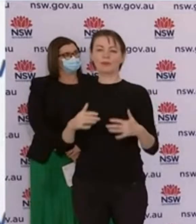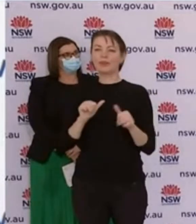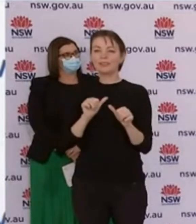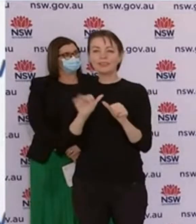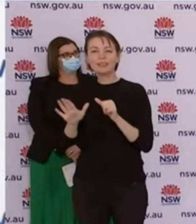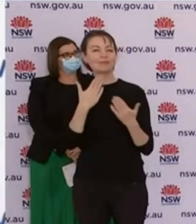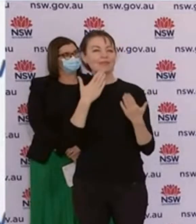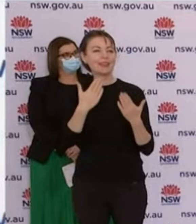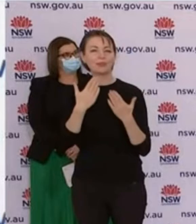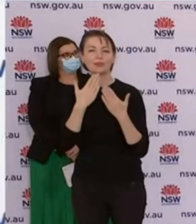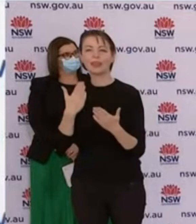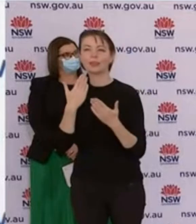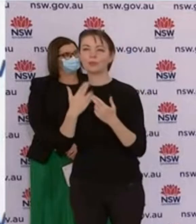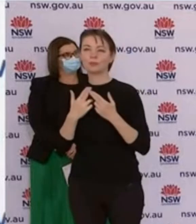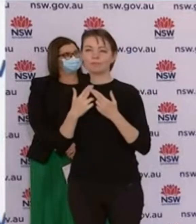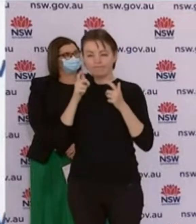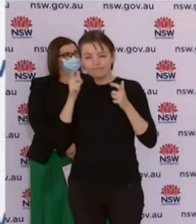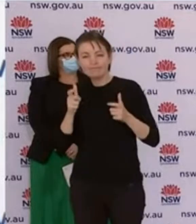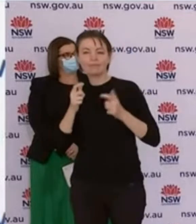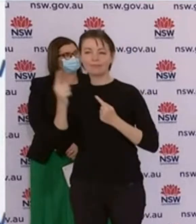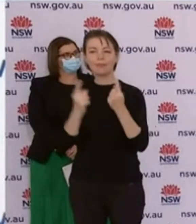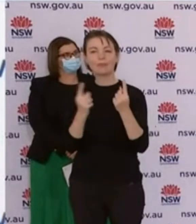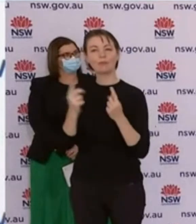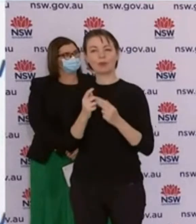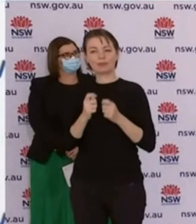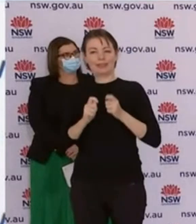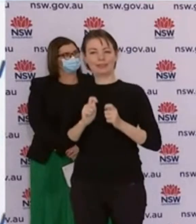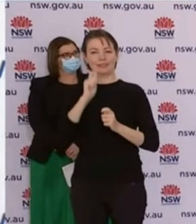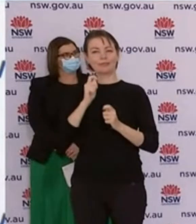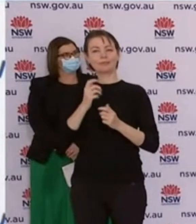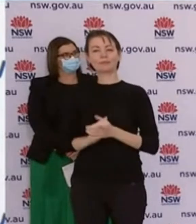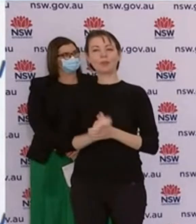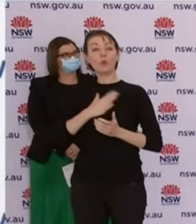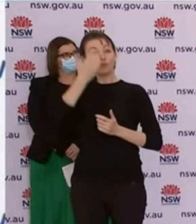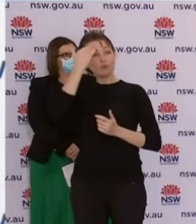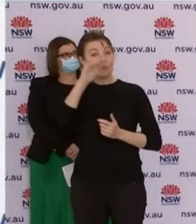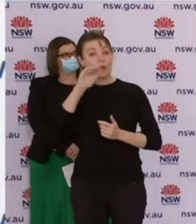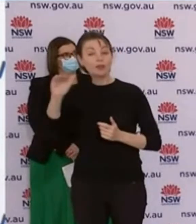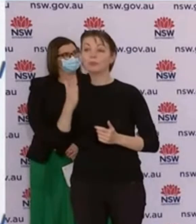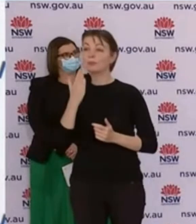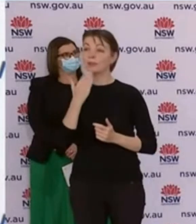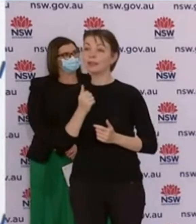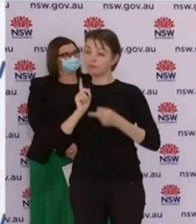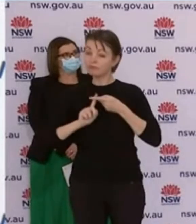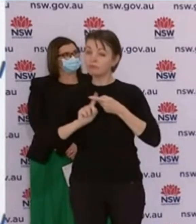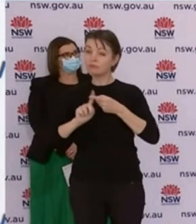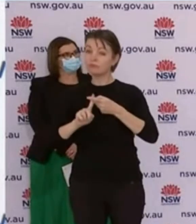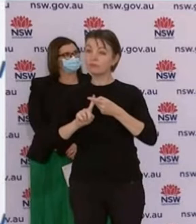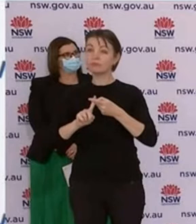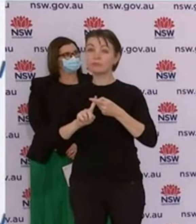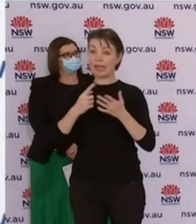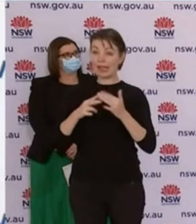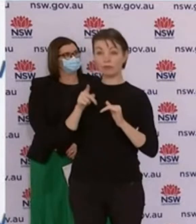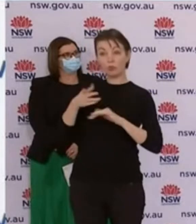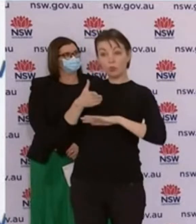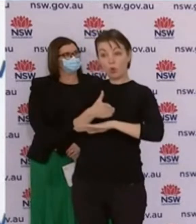you to people for coming forward for testing. And just a reminder that we really want people to come forward for testing if that's a